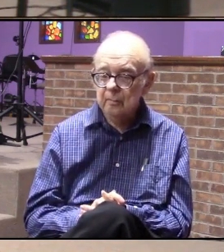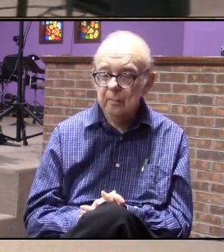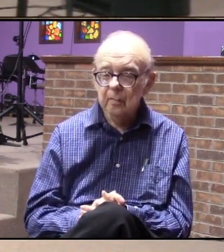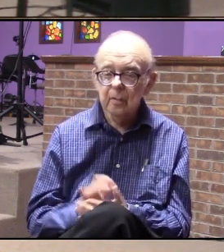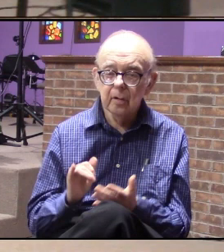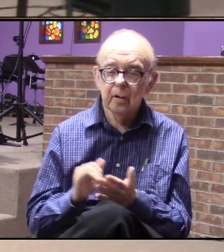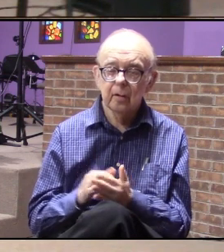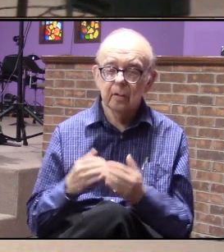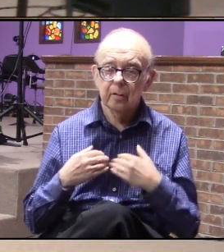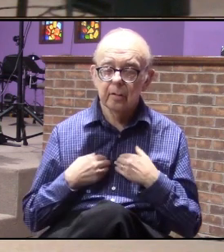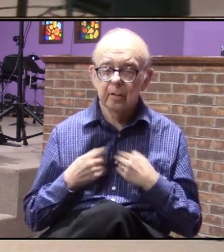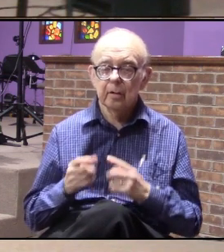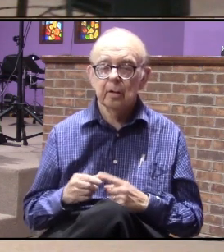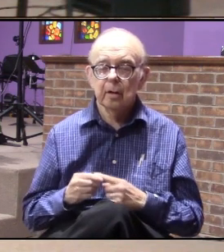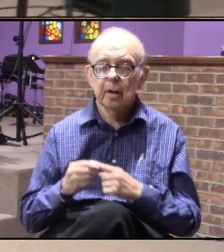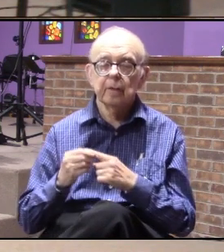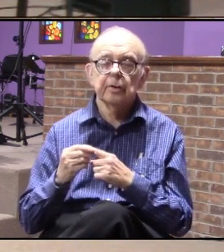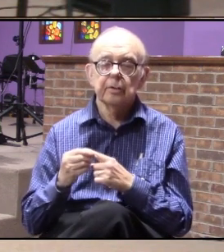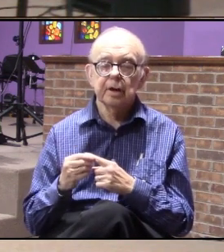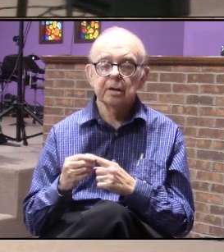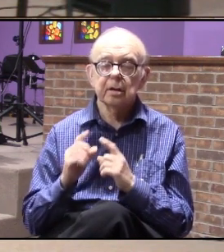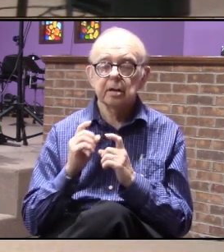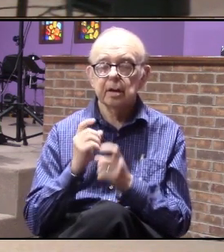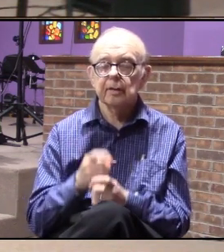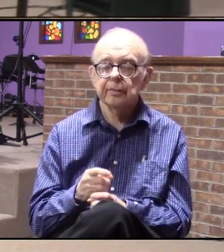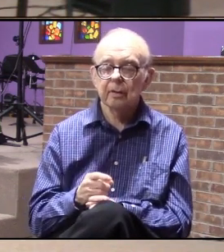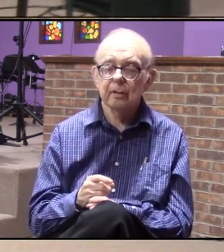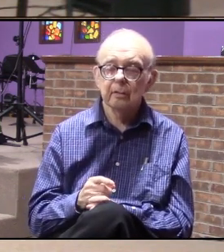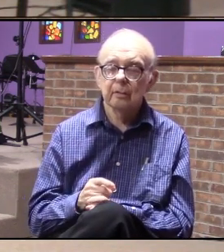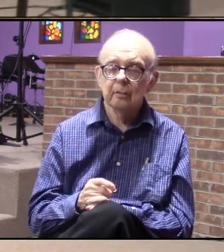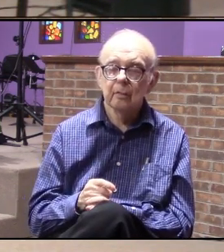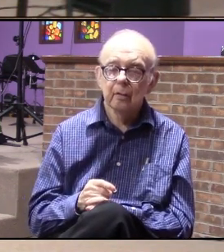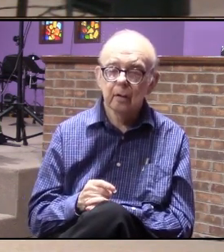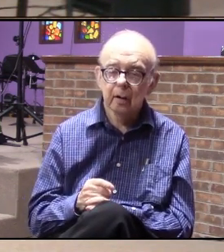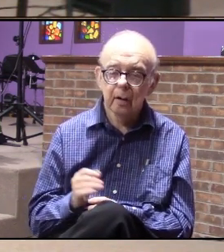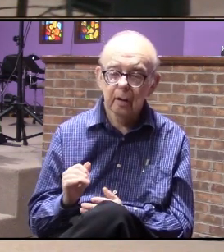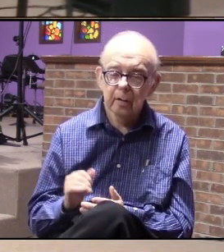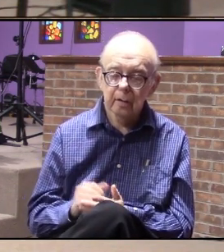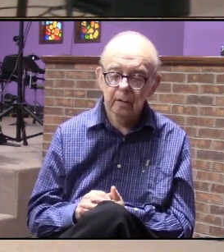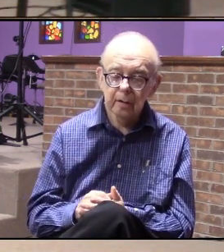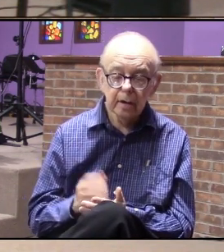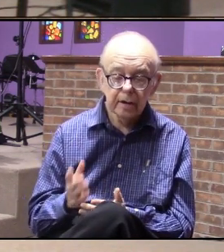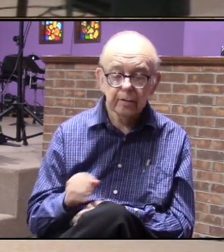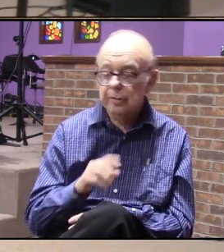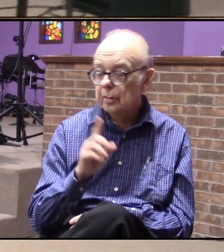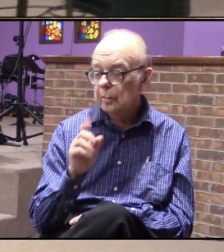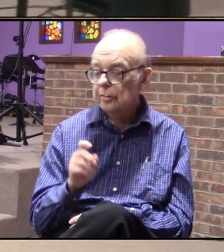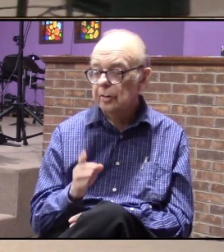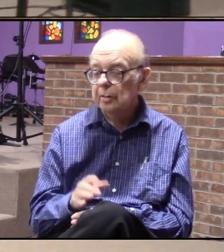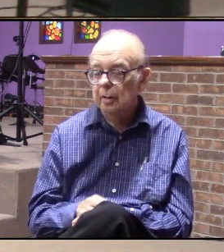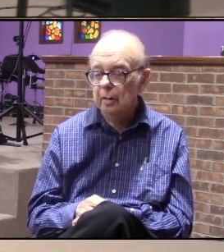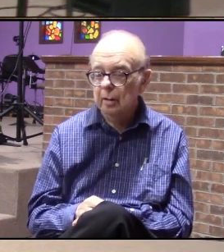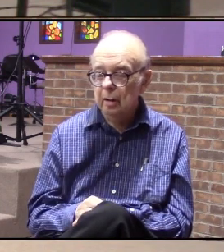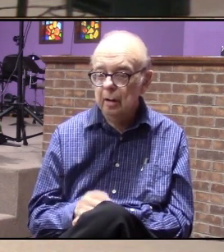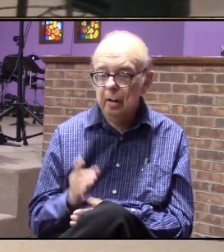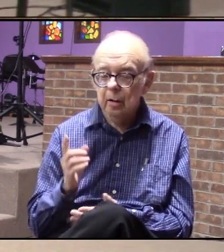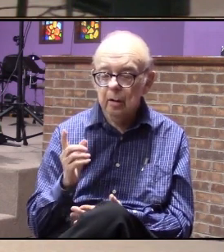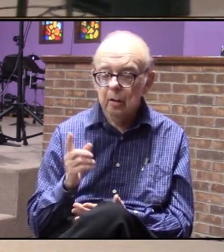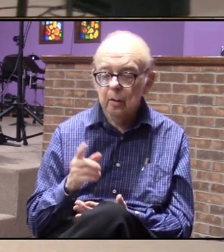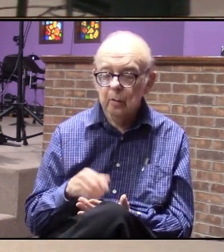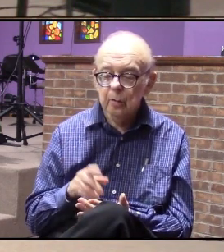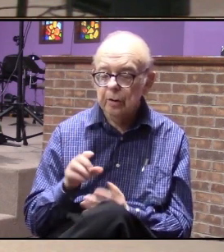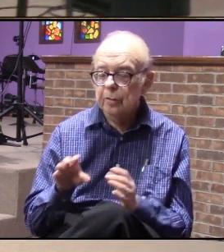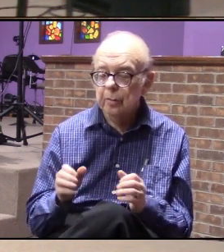That you have a unique gift. Now here's the question. What are you doing with